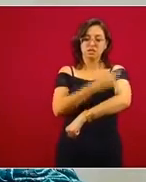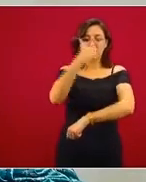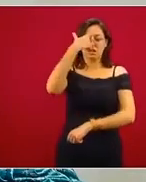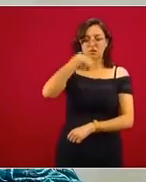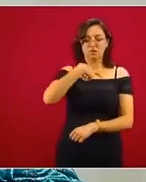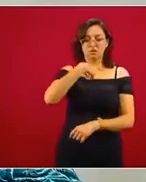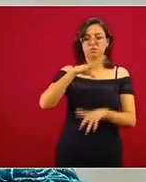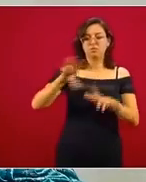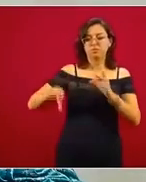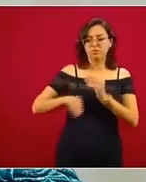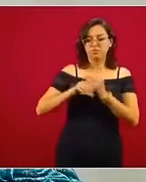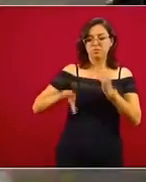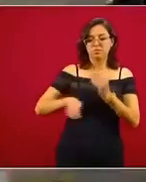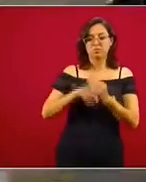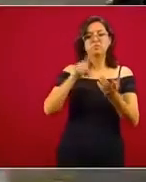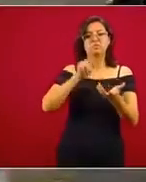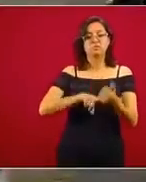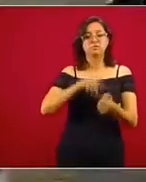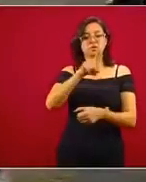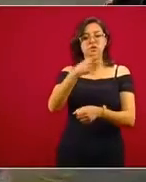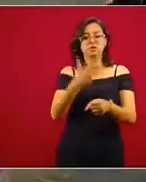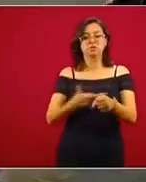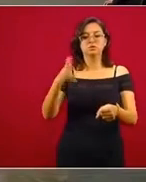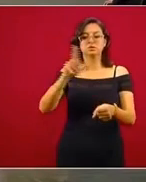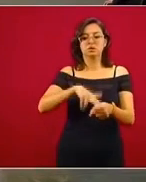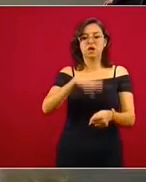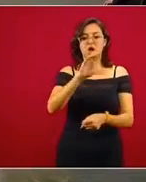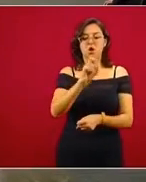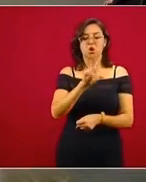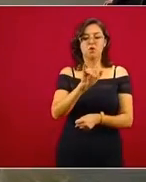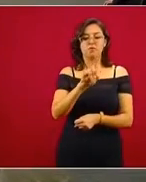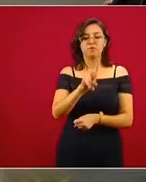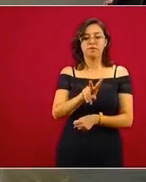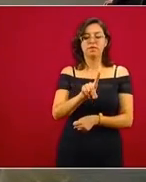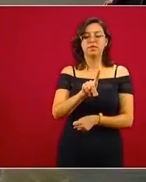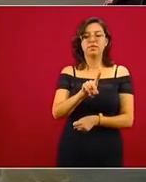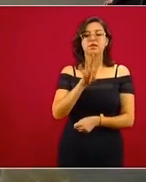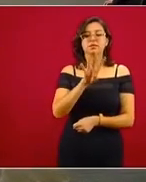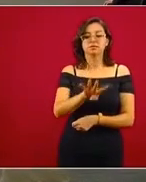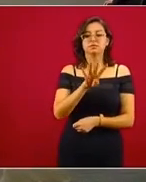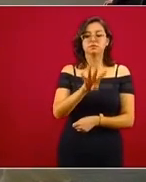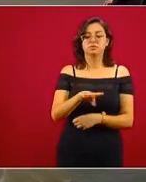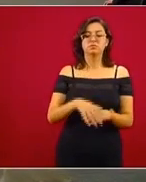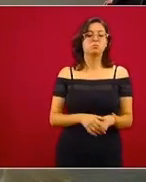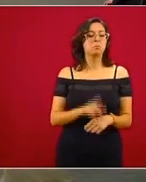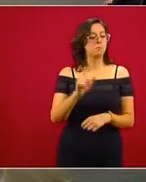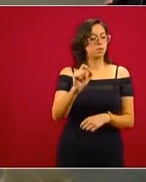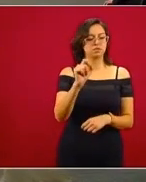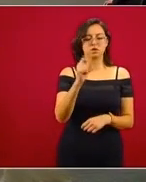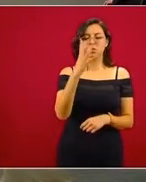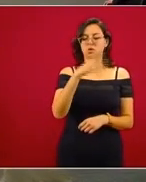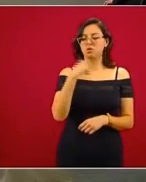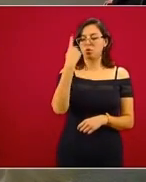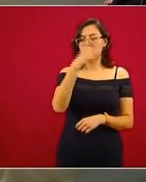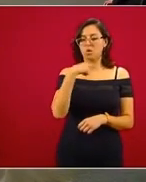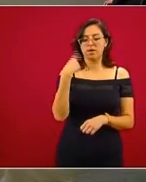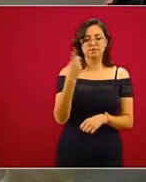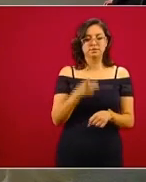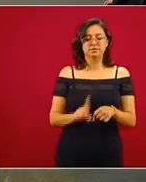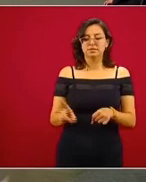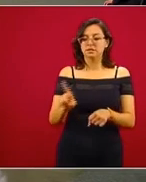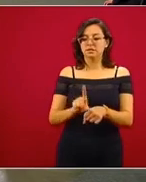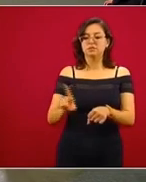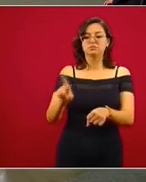24 hours a day. We have a morning shift, night shift, and we are there at the